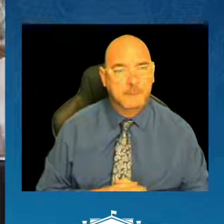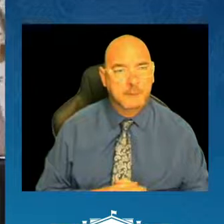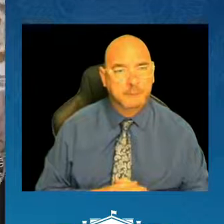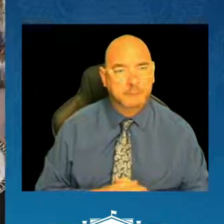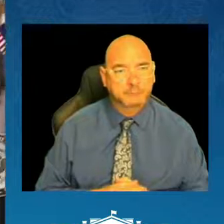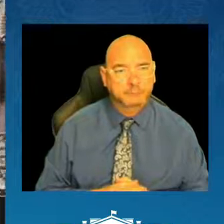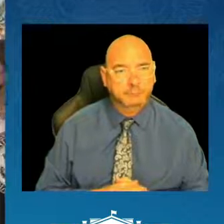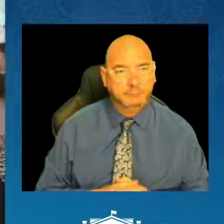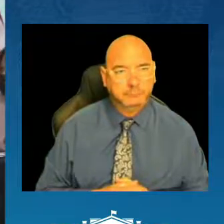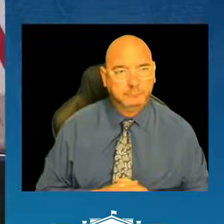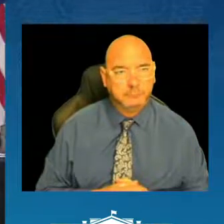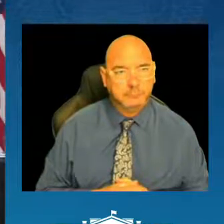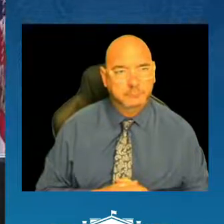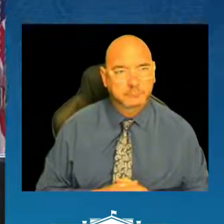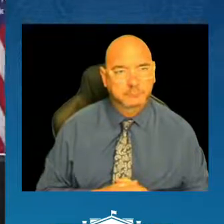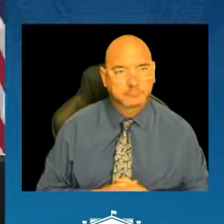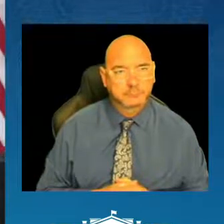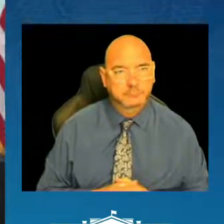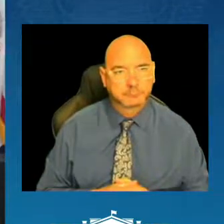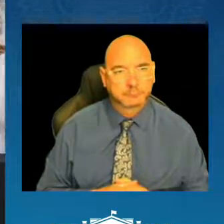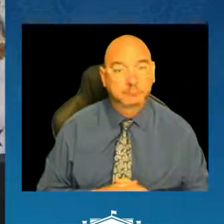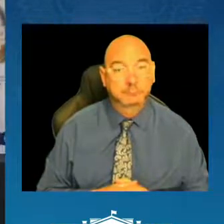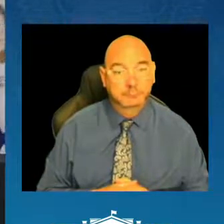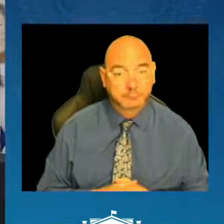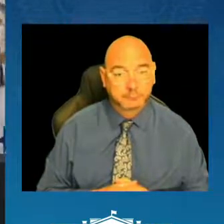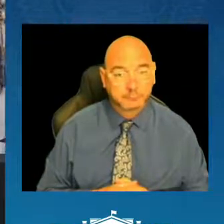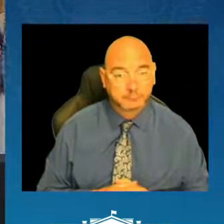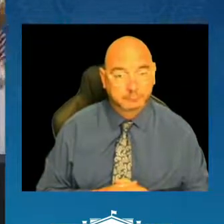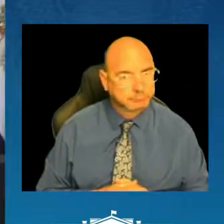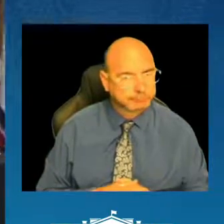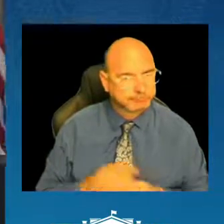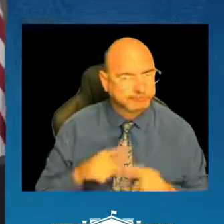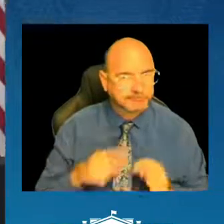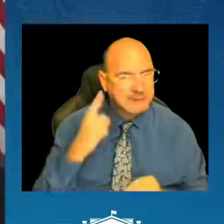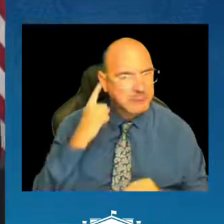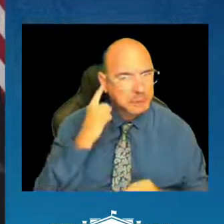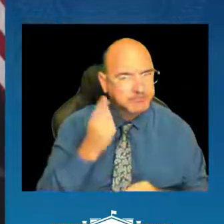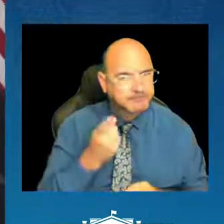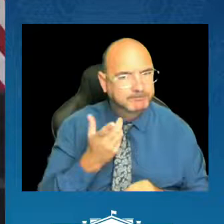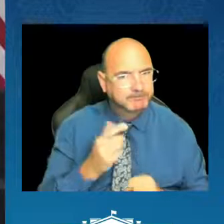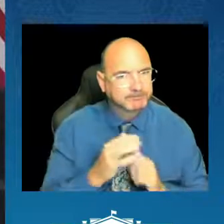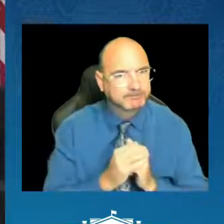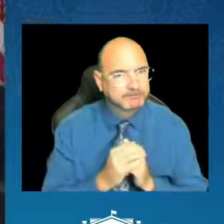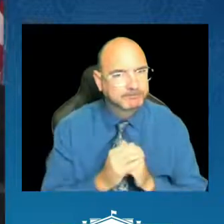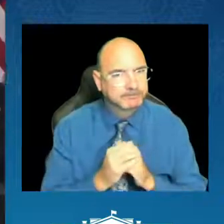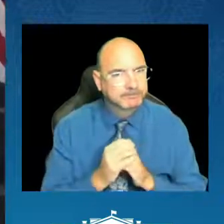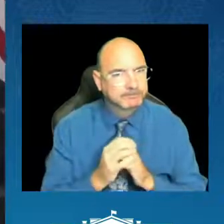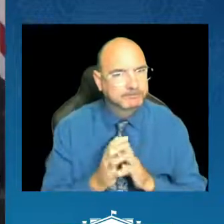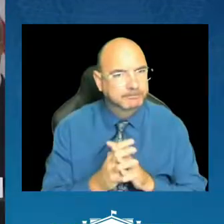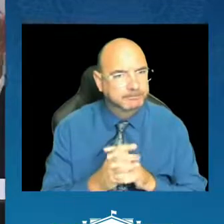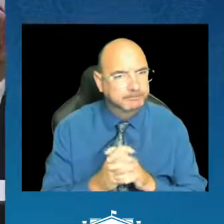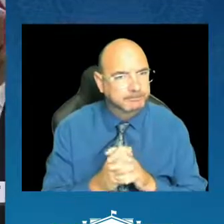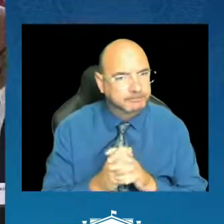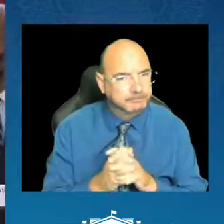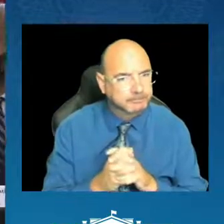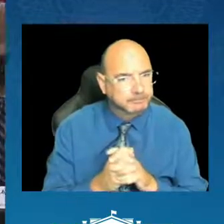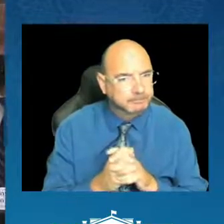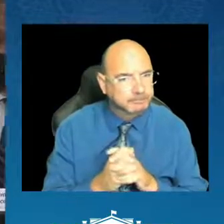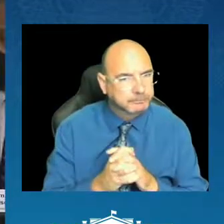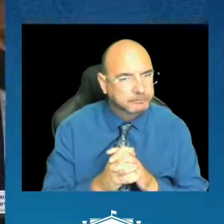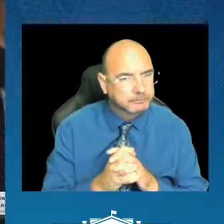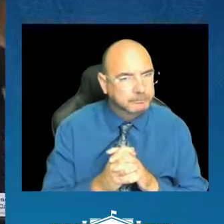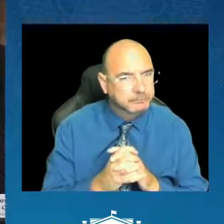taking time out of what I'm sure is an incredibly busy schedule to come to Indiana and shine a national spotlight on what